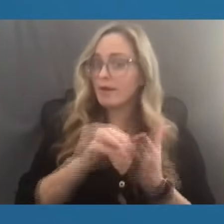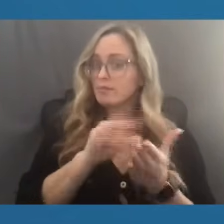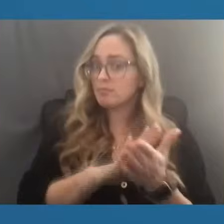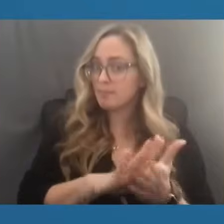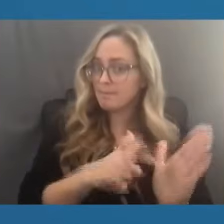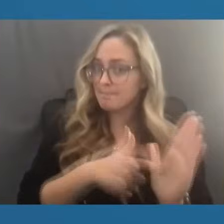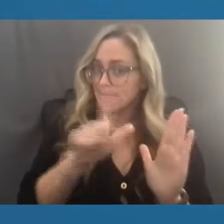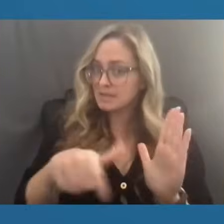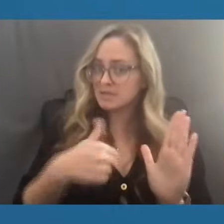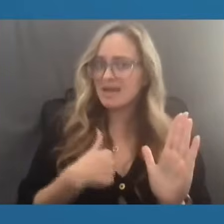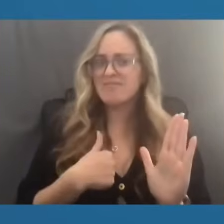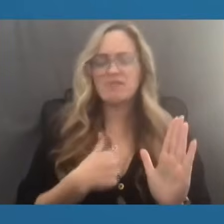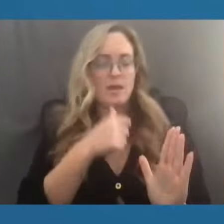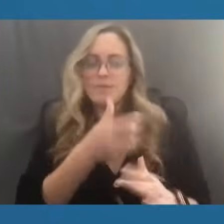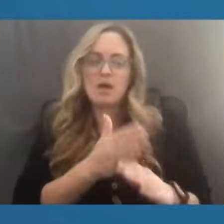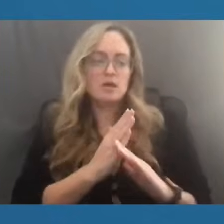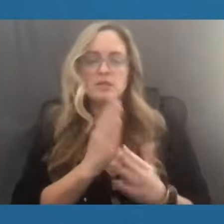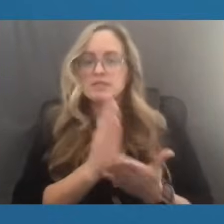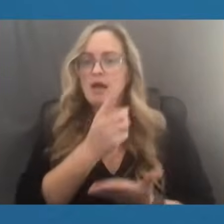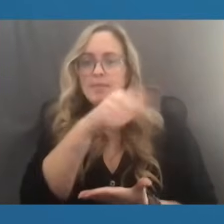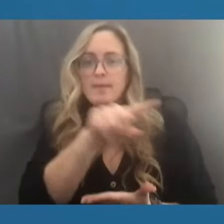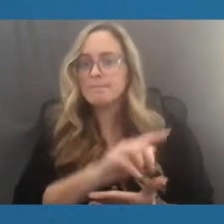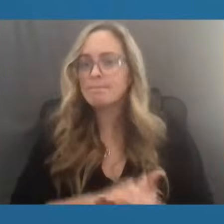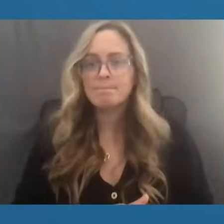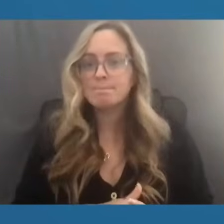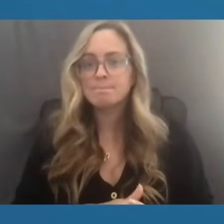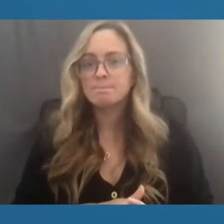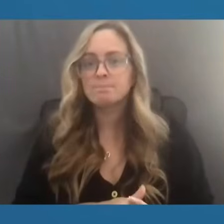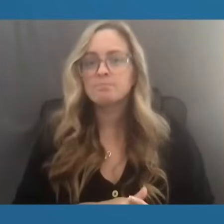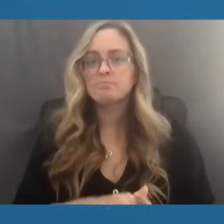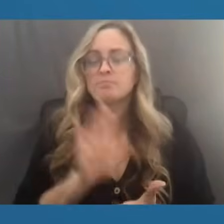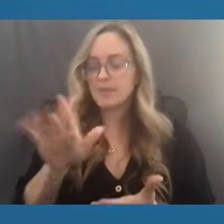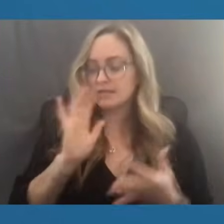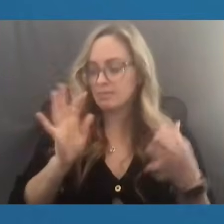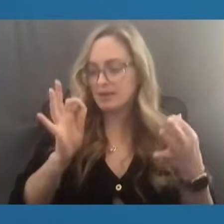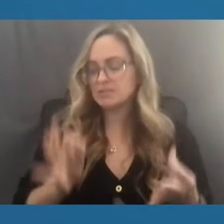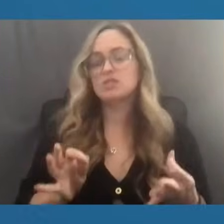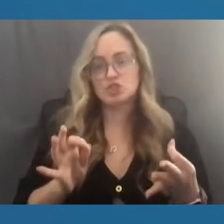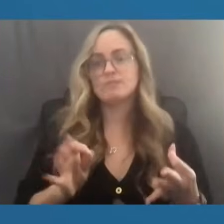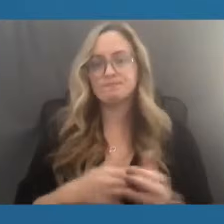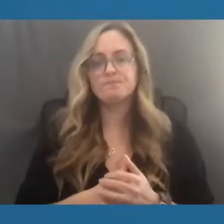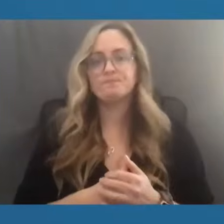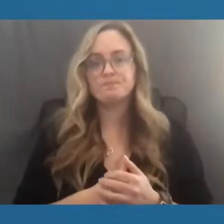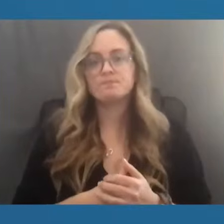then who am I to stand in their way? That is where I am at today with this decision.